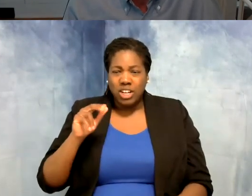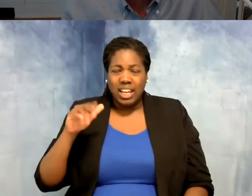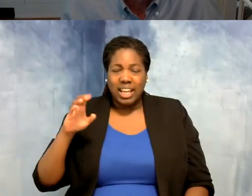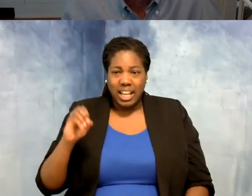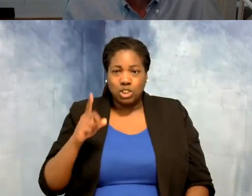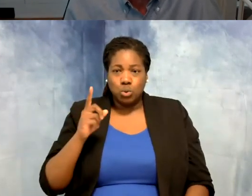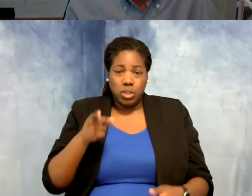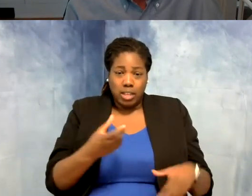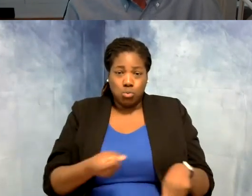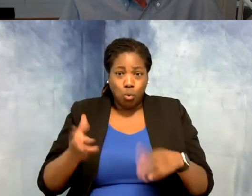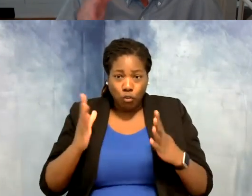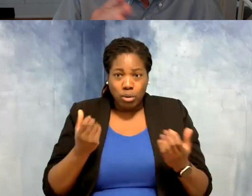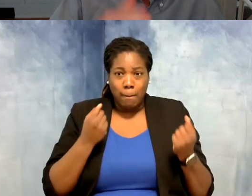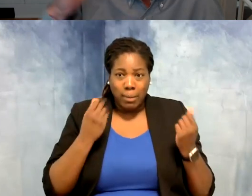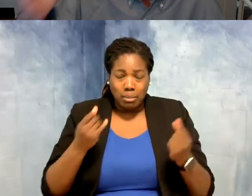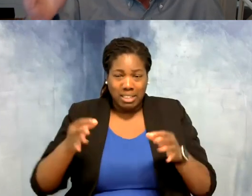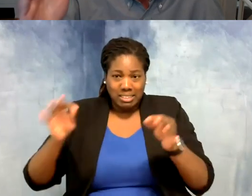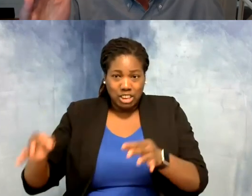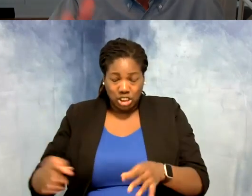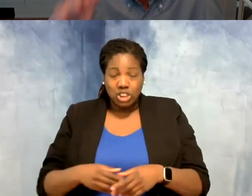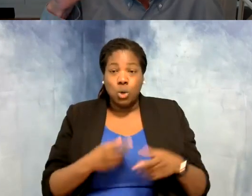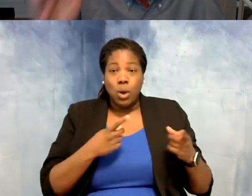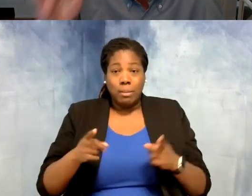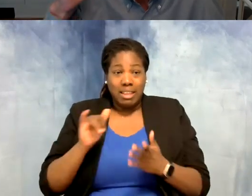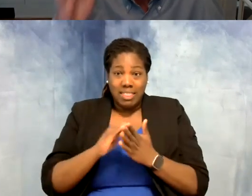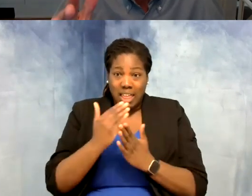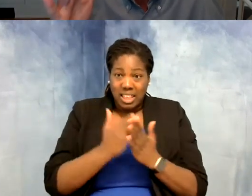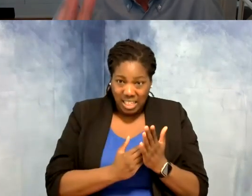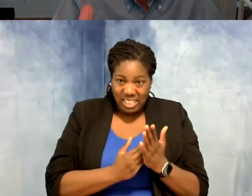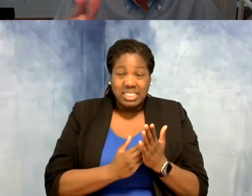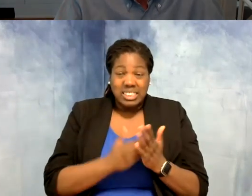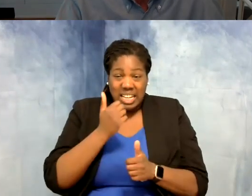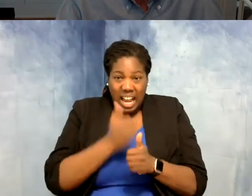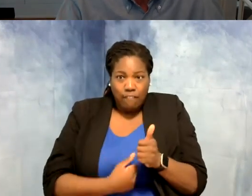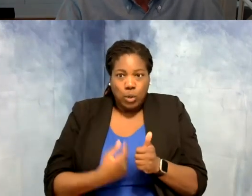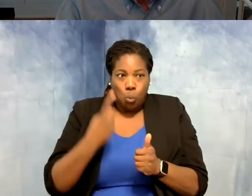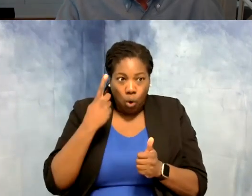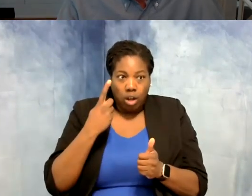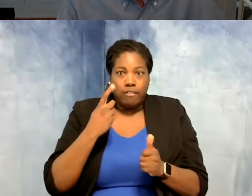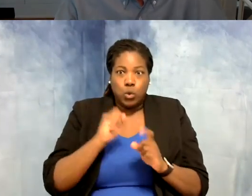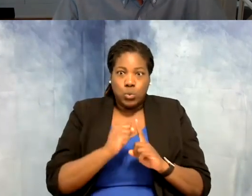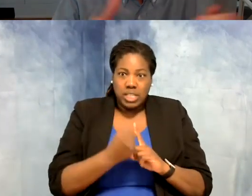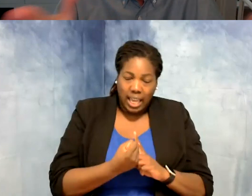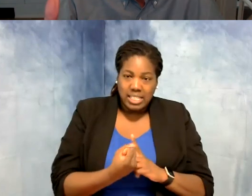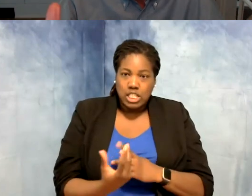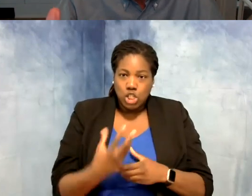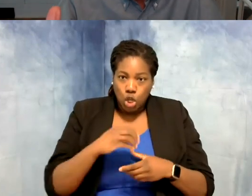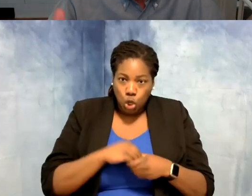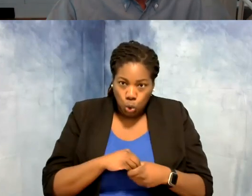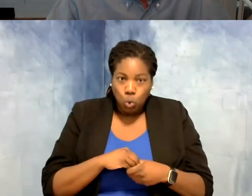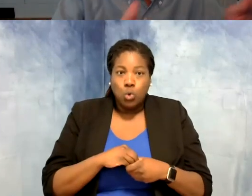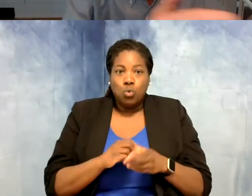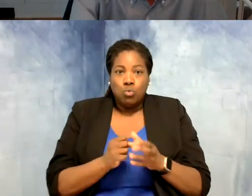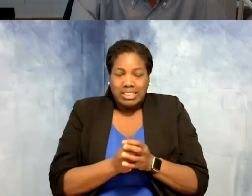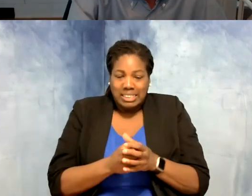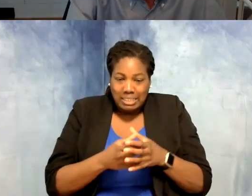prior precedents. But what's remarkable about that list is that virtually every one of those cases involved the expansion of